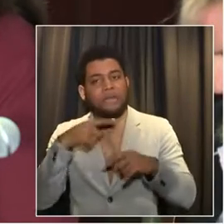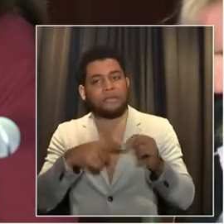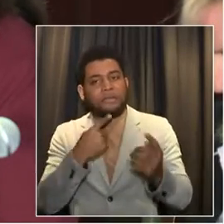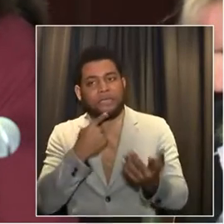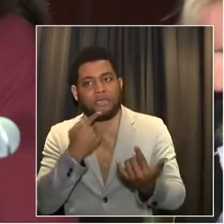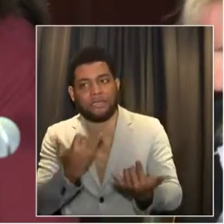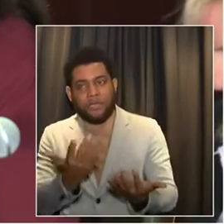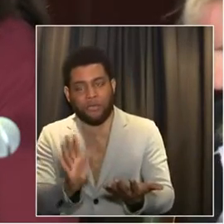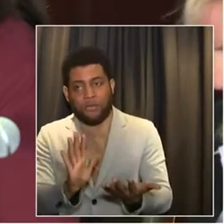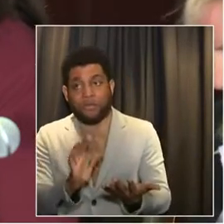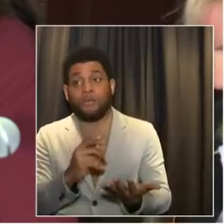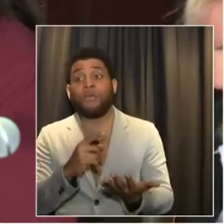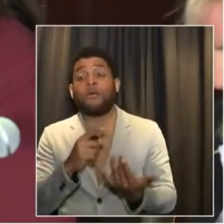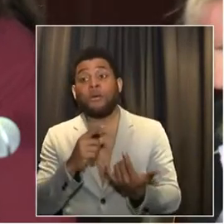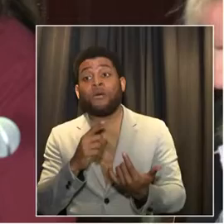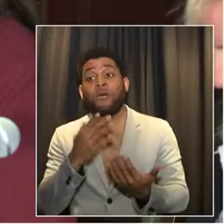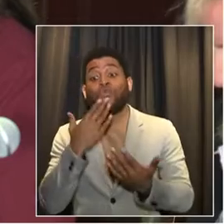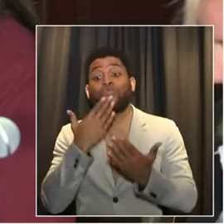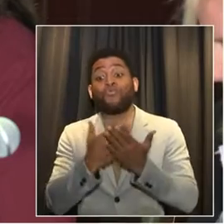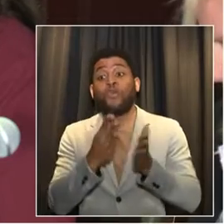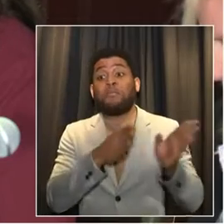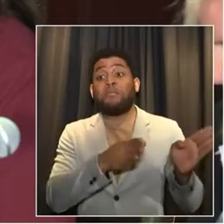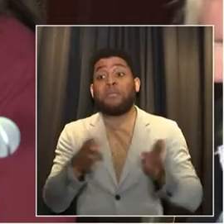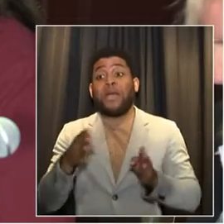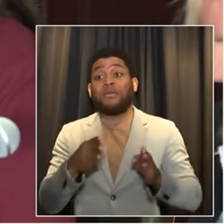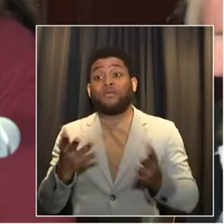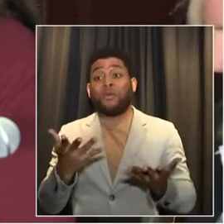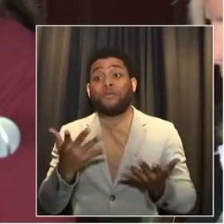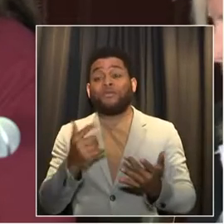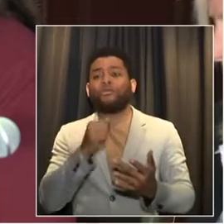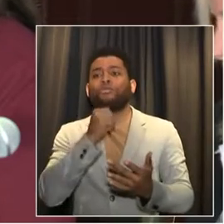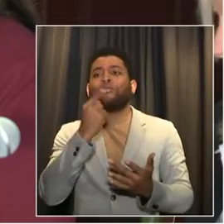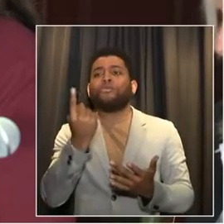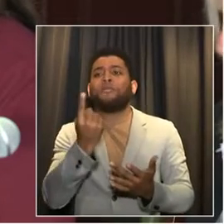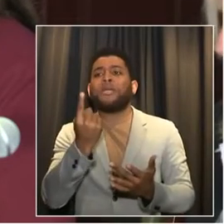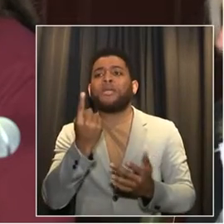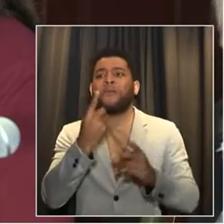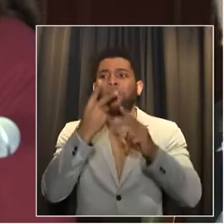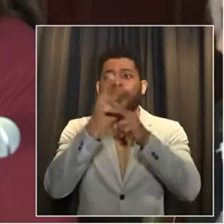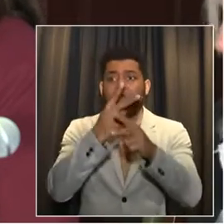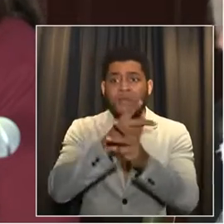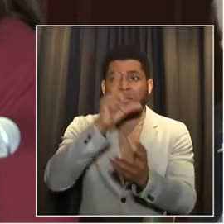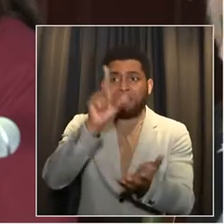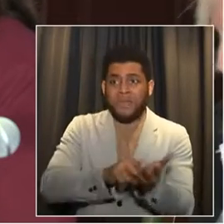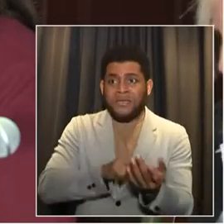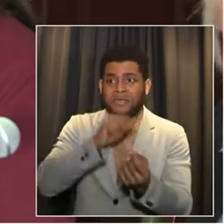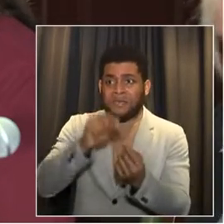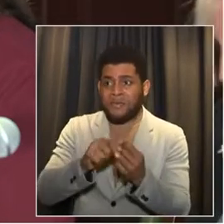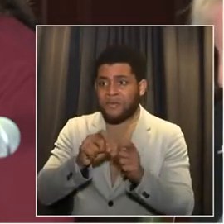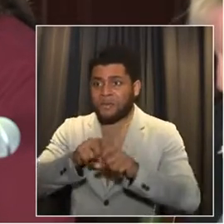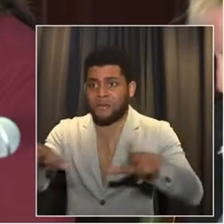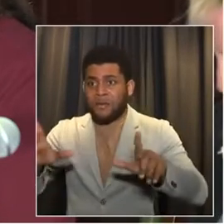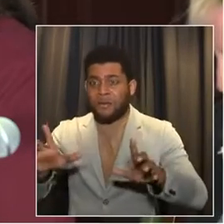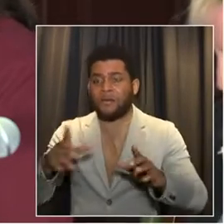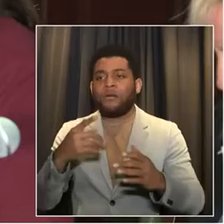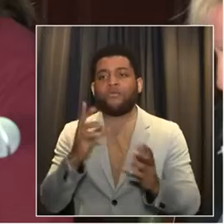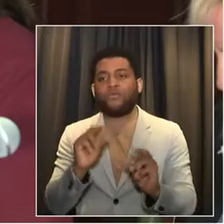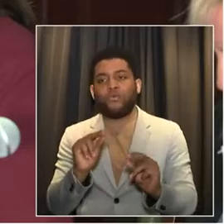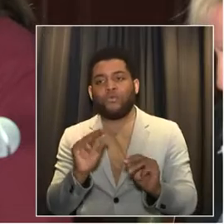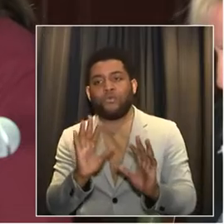good plan is not one that publishes at the end and then wait and see how people respond to it. A good planning process